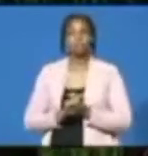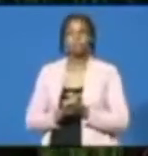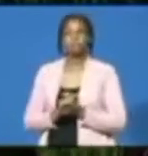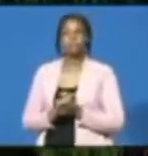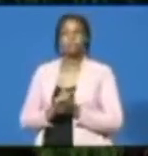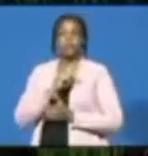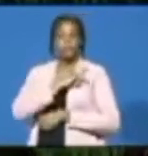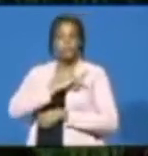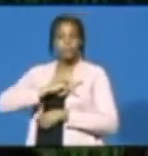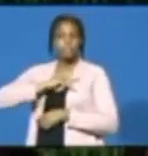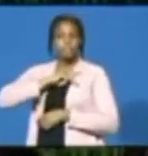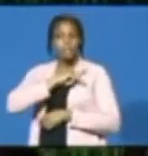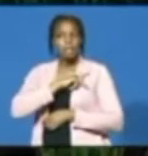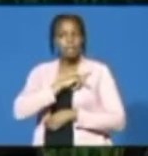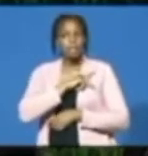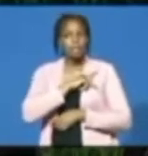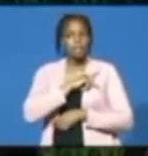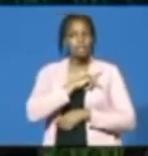personally,